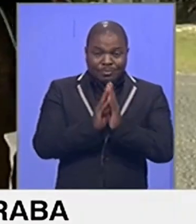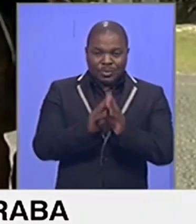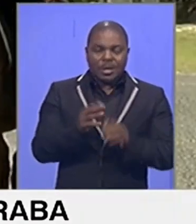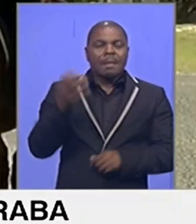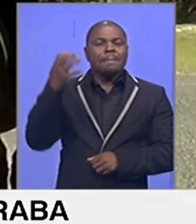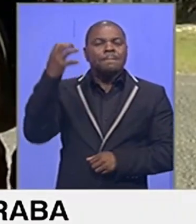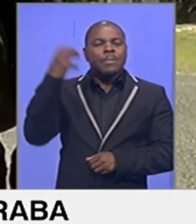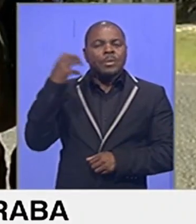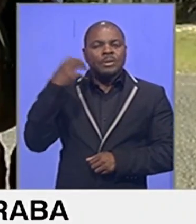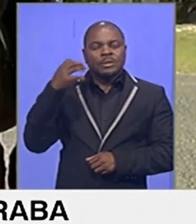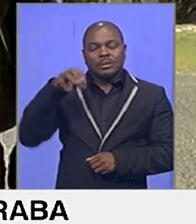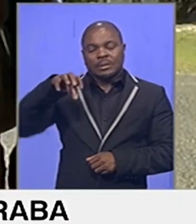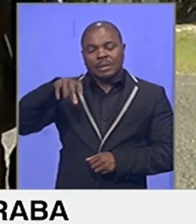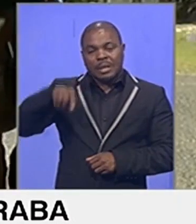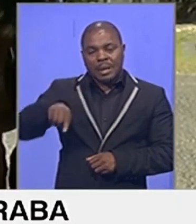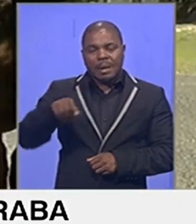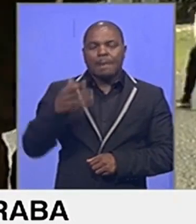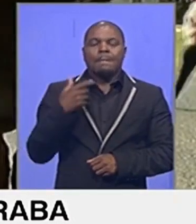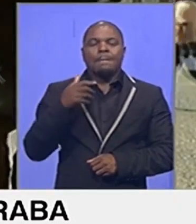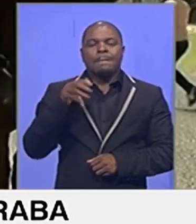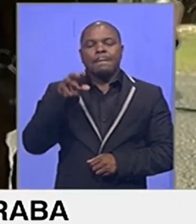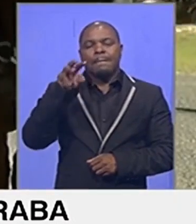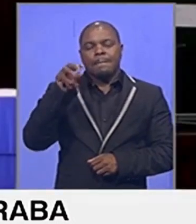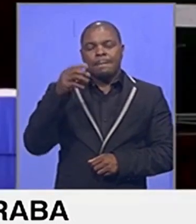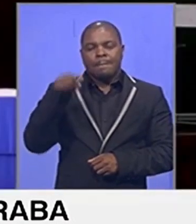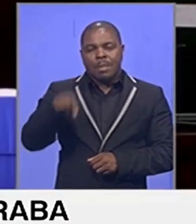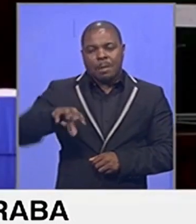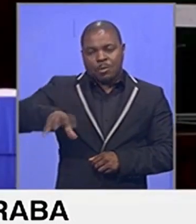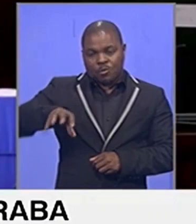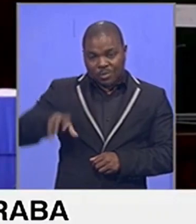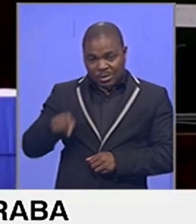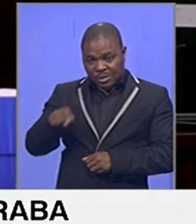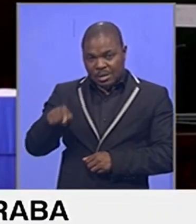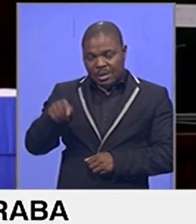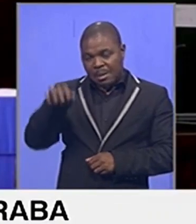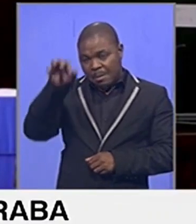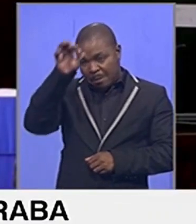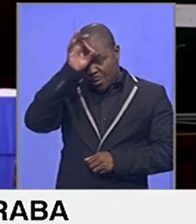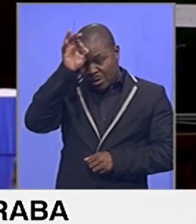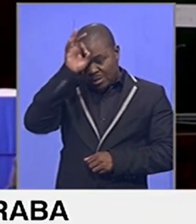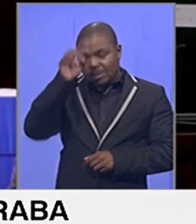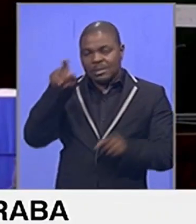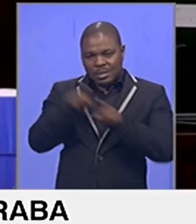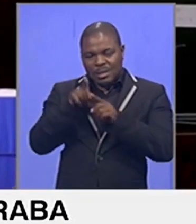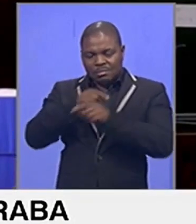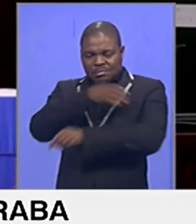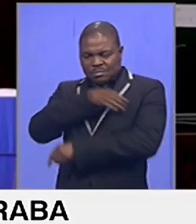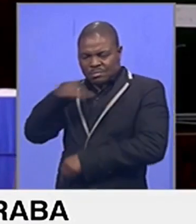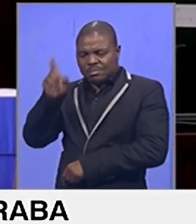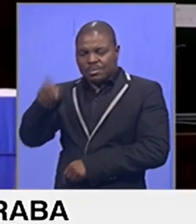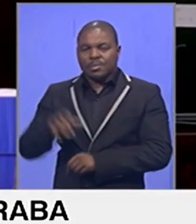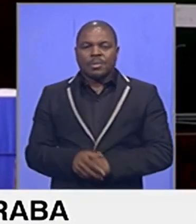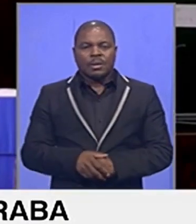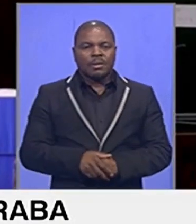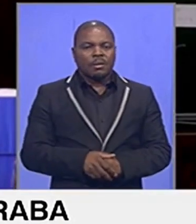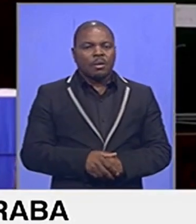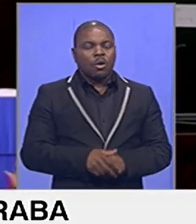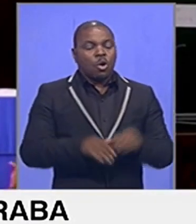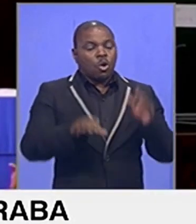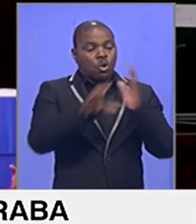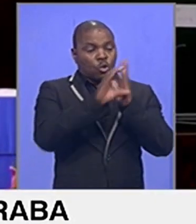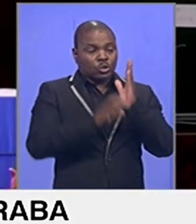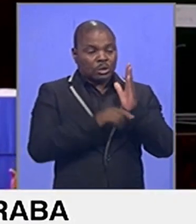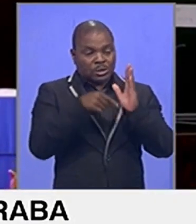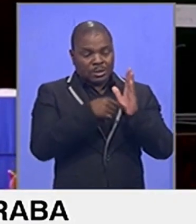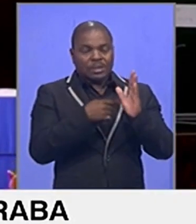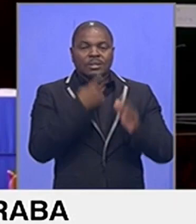sepolesa diprofenseng le ona a fuwe matla a tuma. In terms of Chapter 11 of the Constitution, the responsibility